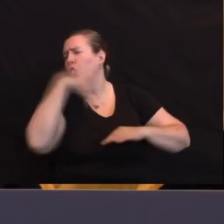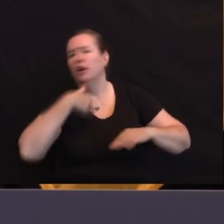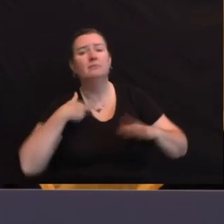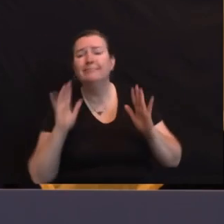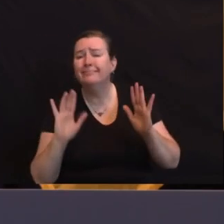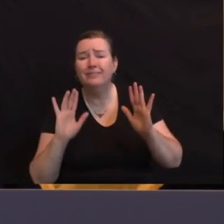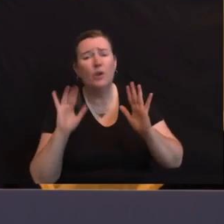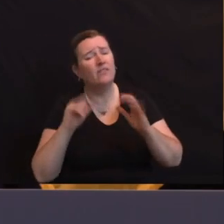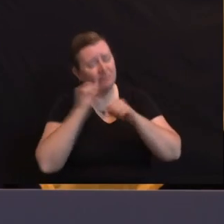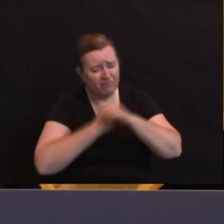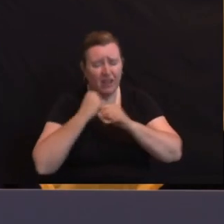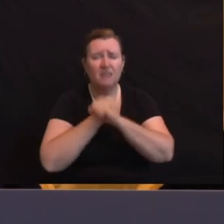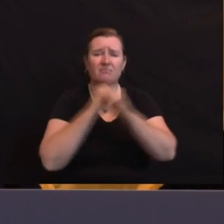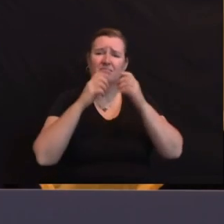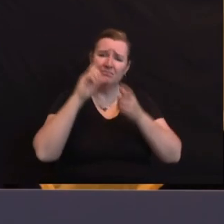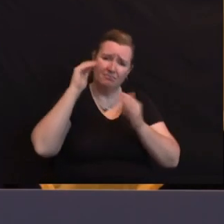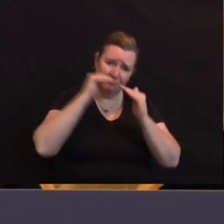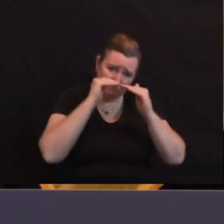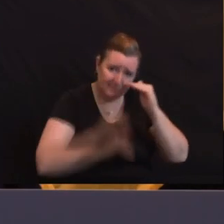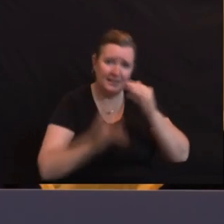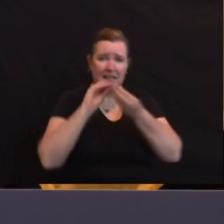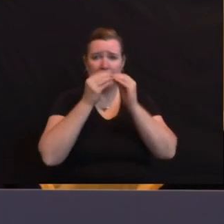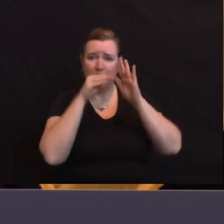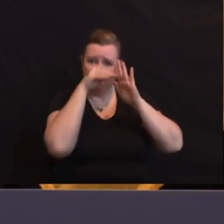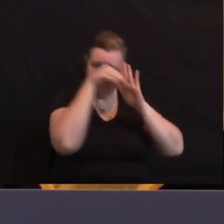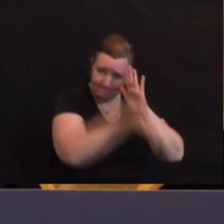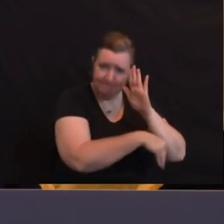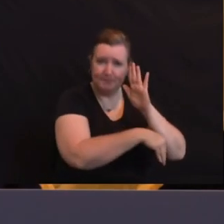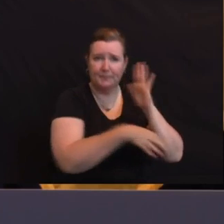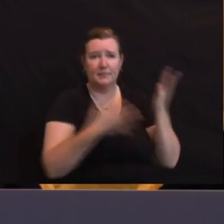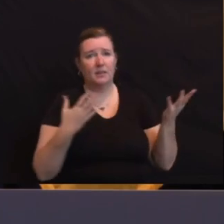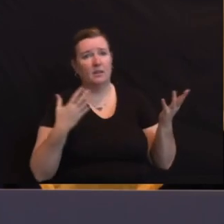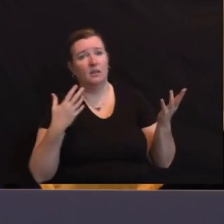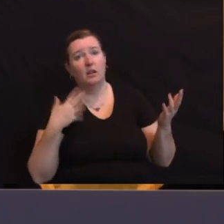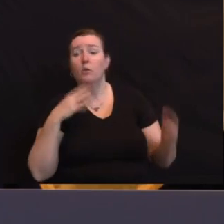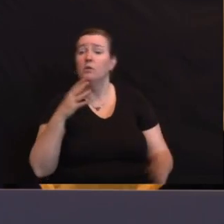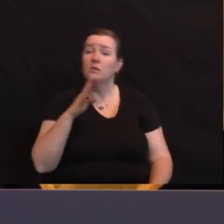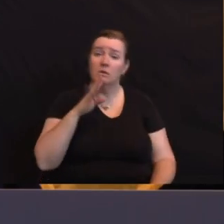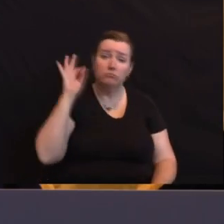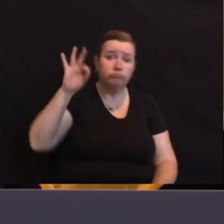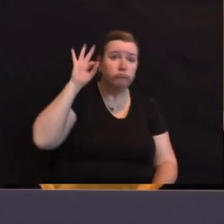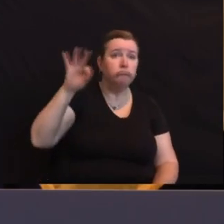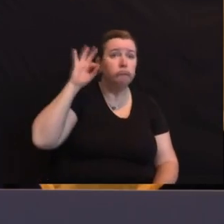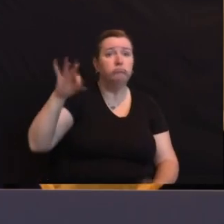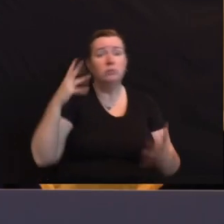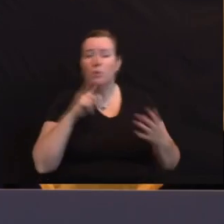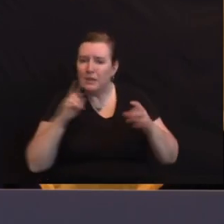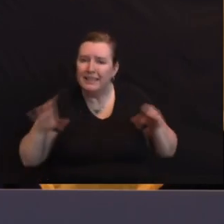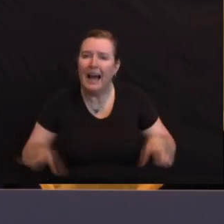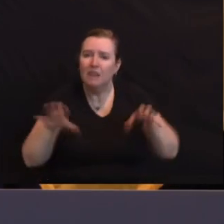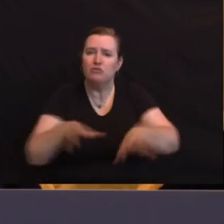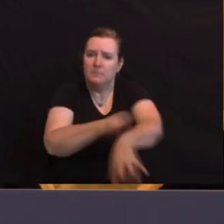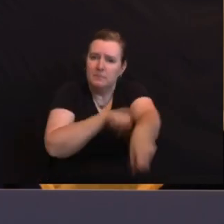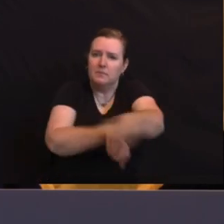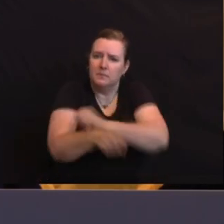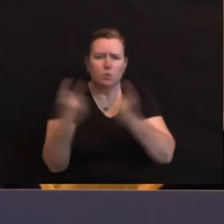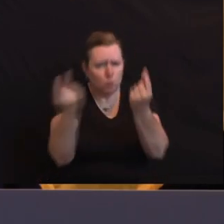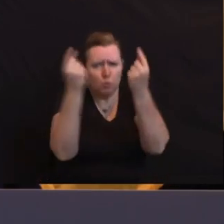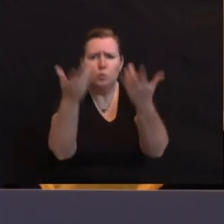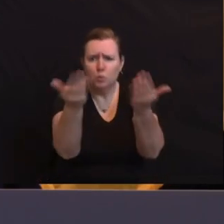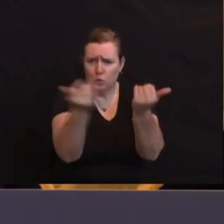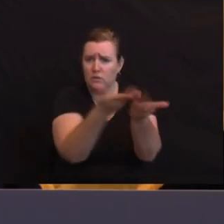many pronouncements we make, no matter how many words we say, it's the actions of literally millions of New Jerseyans that make